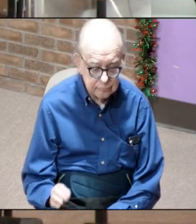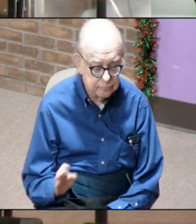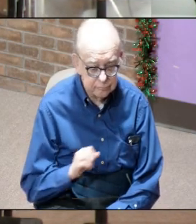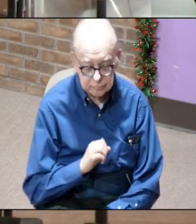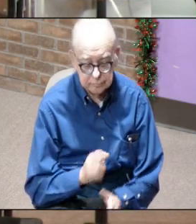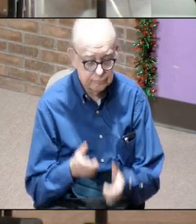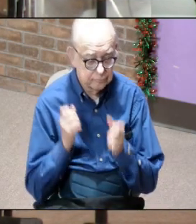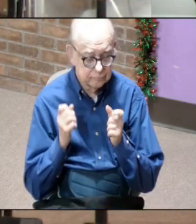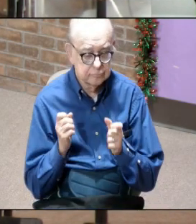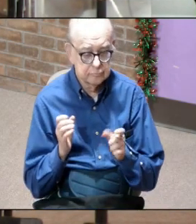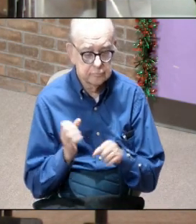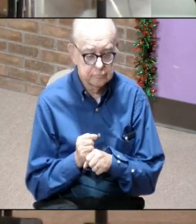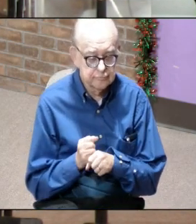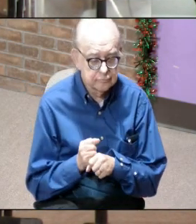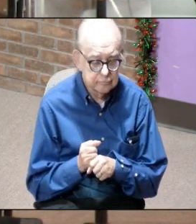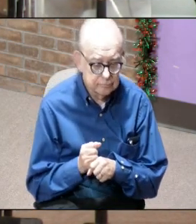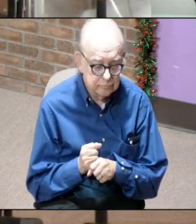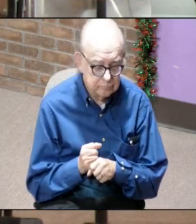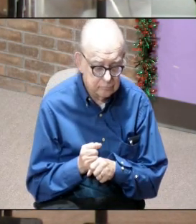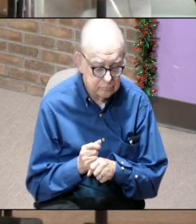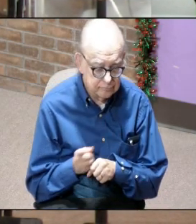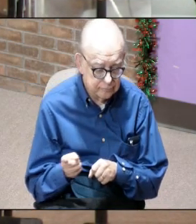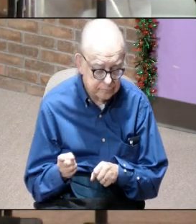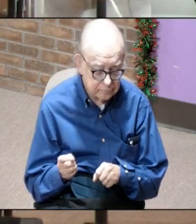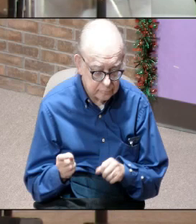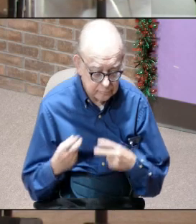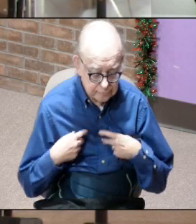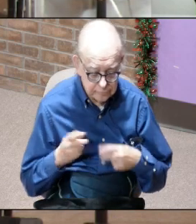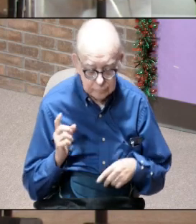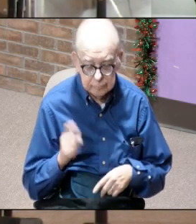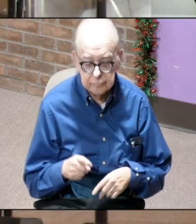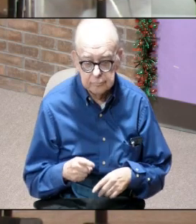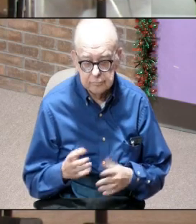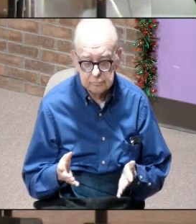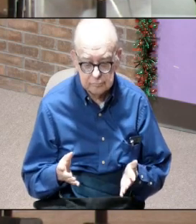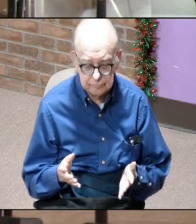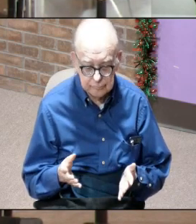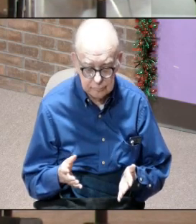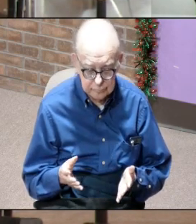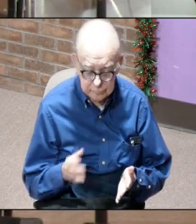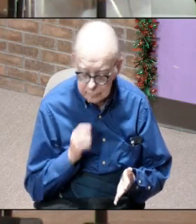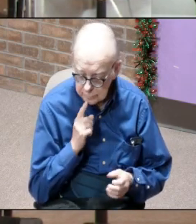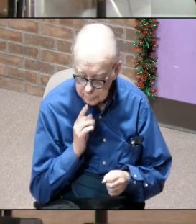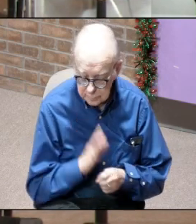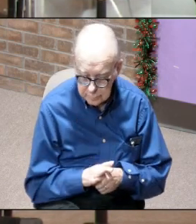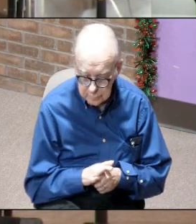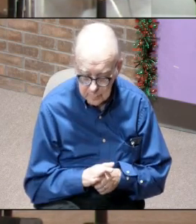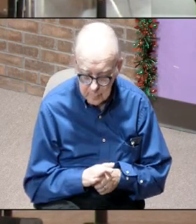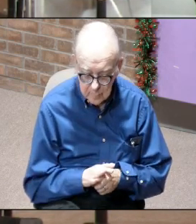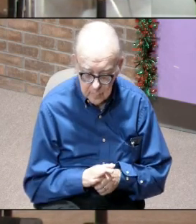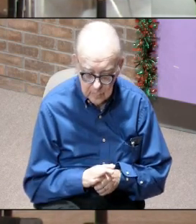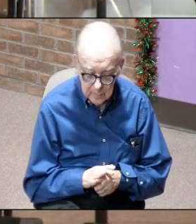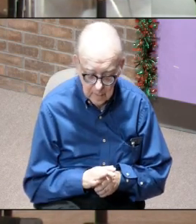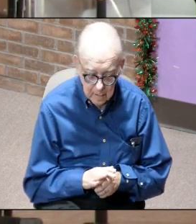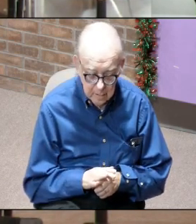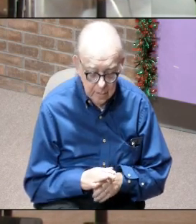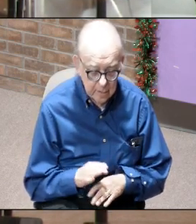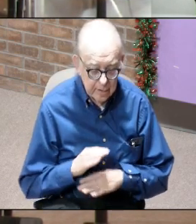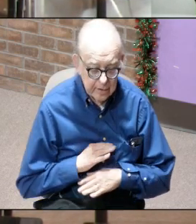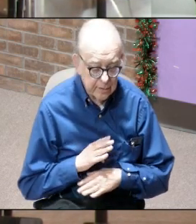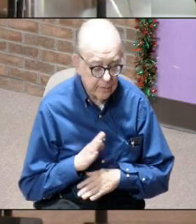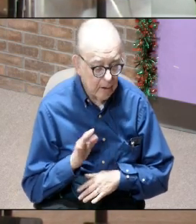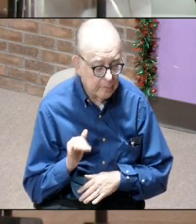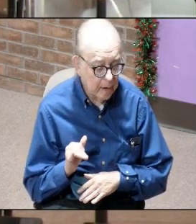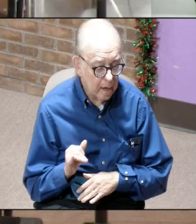All of a sudden, you've got these physical needs that are being promised to be met by